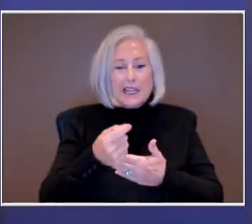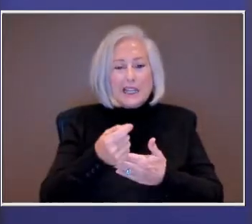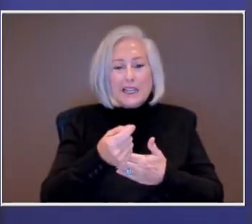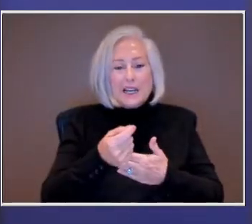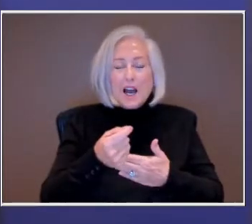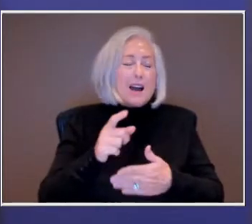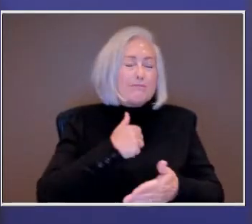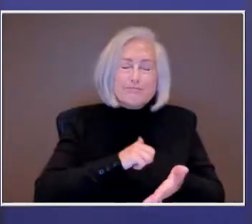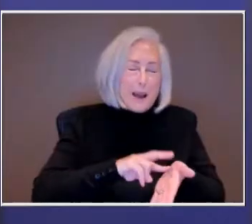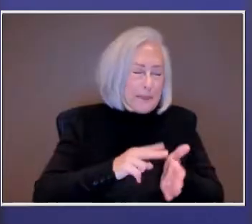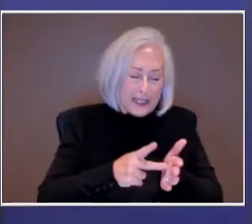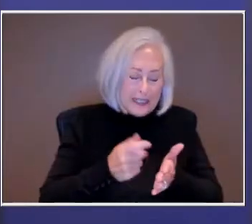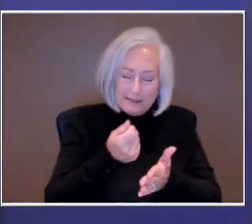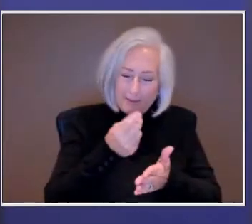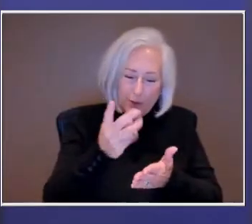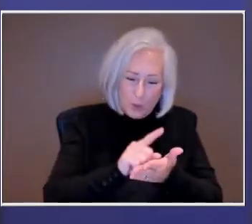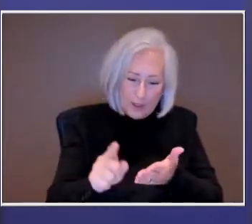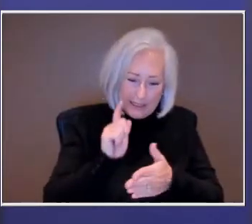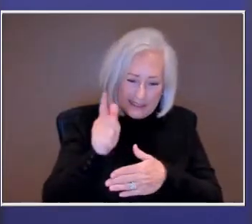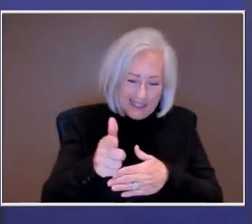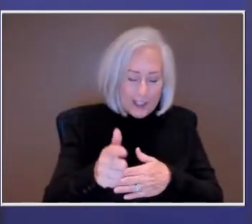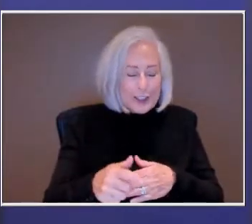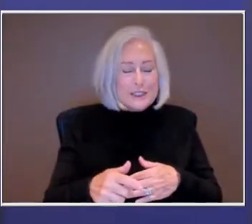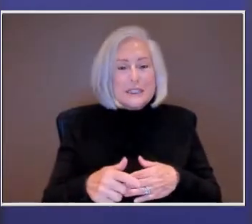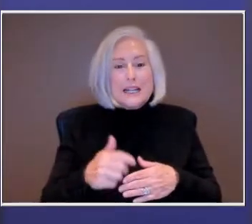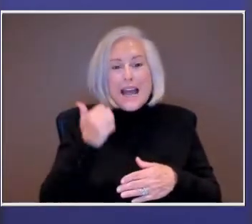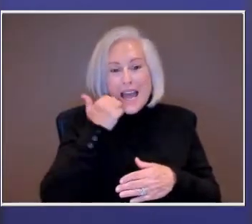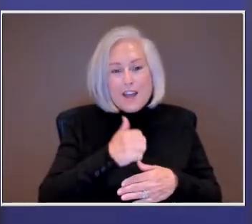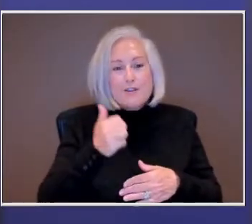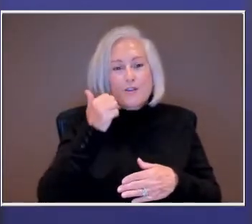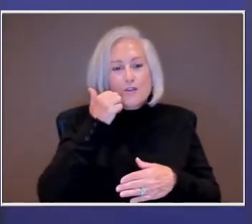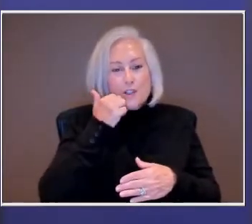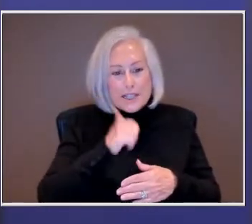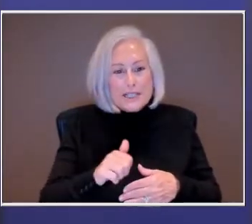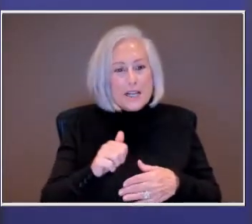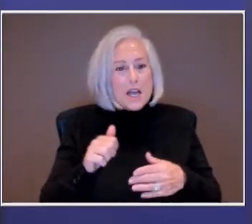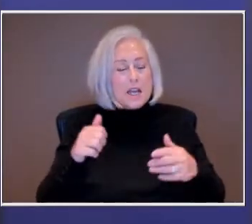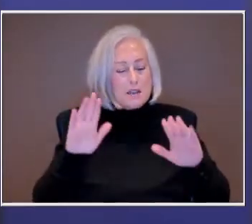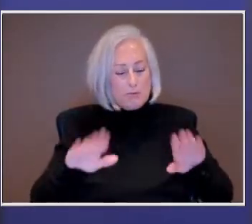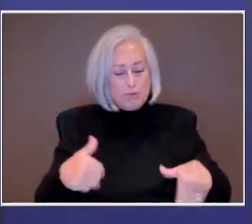it just, every day has opened up a new